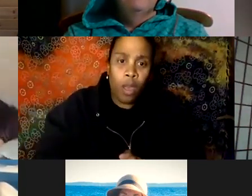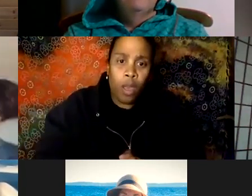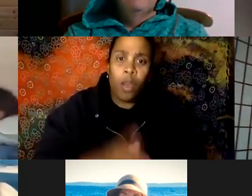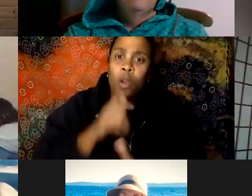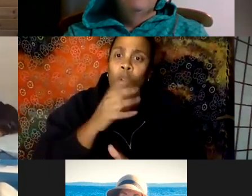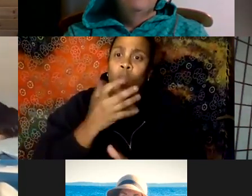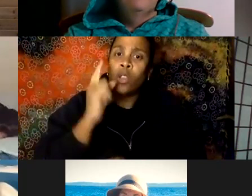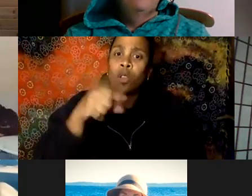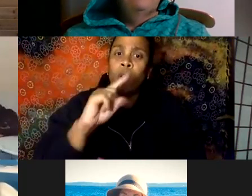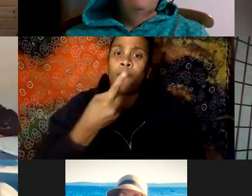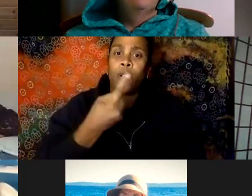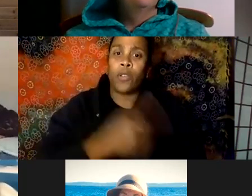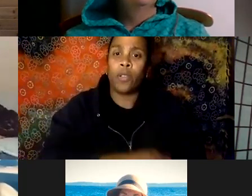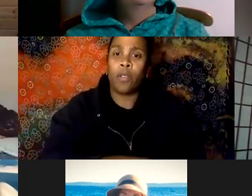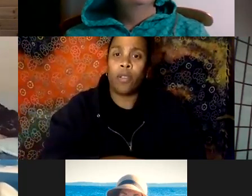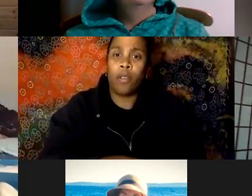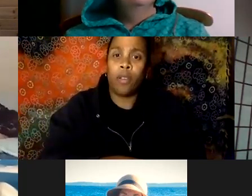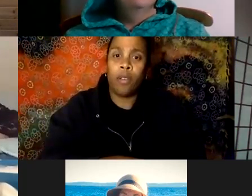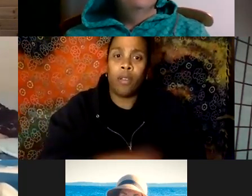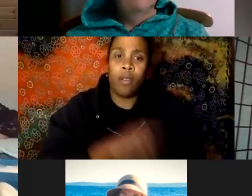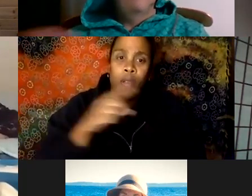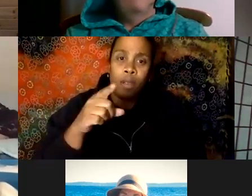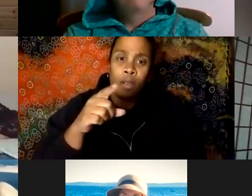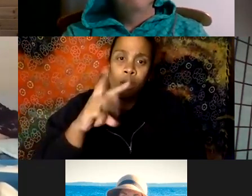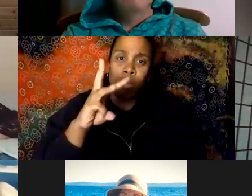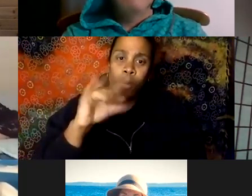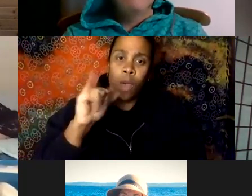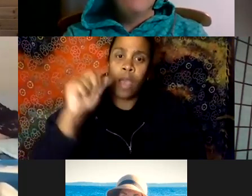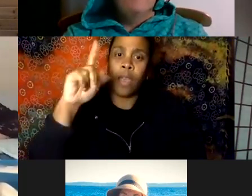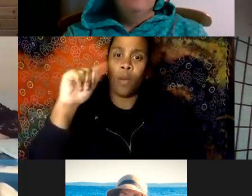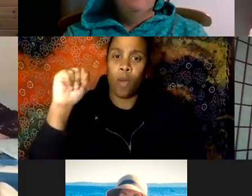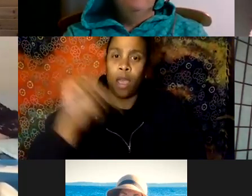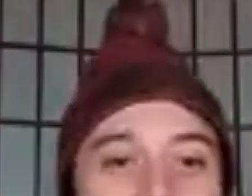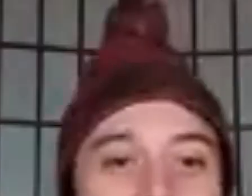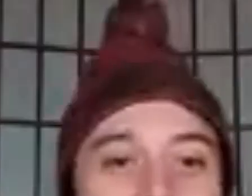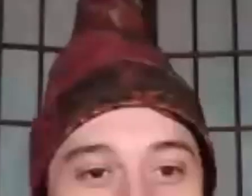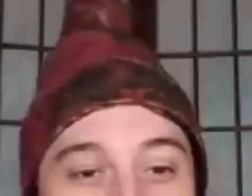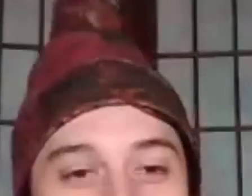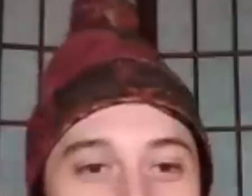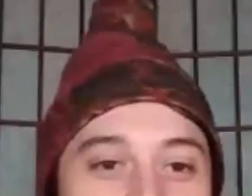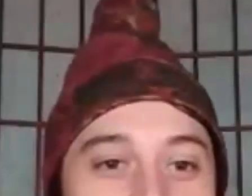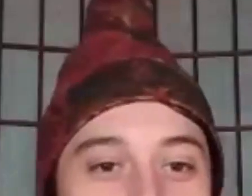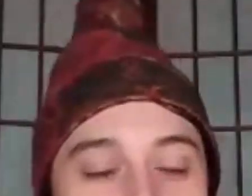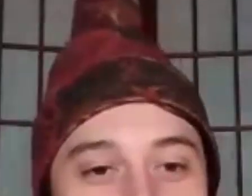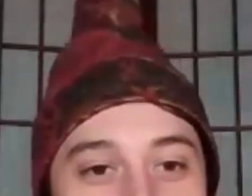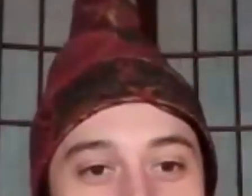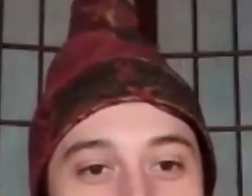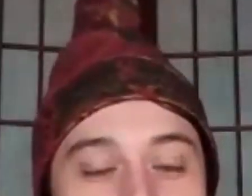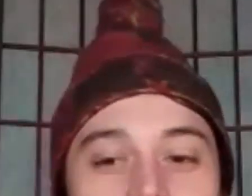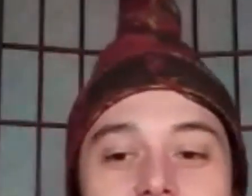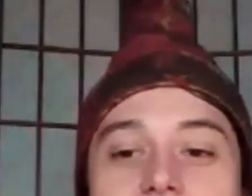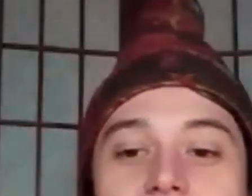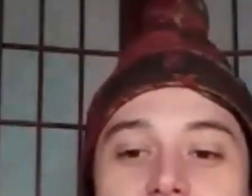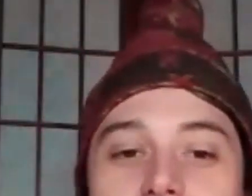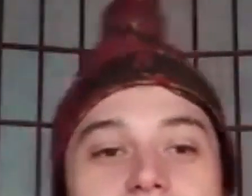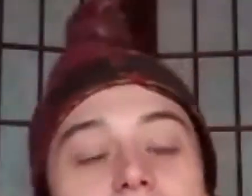go? I'll go. Okay, great. Hi, so I'm Wyatt. I'm a shamanism